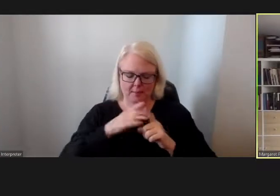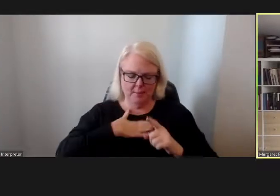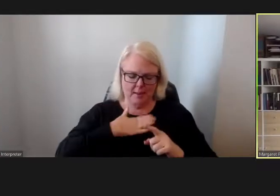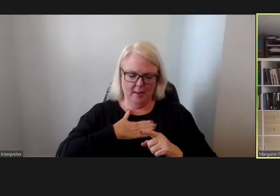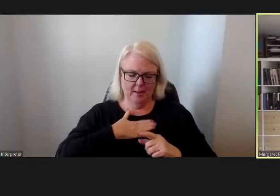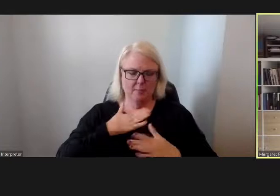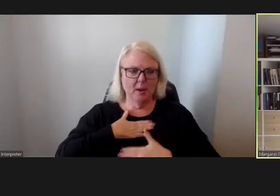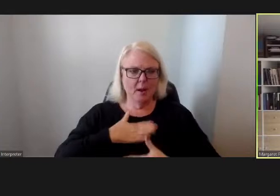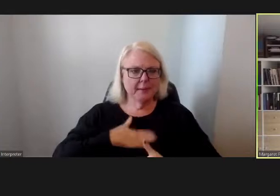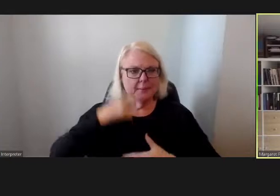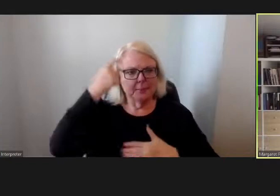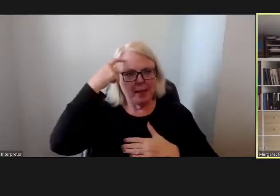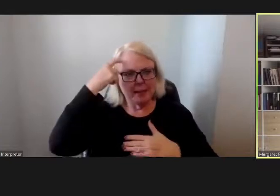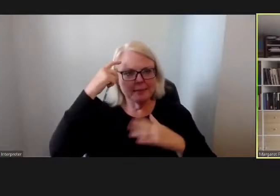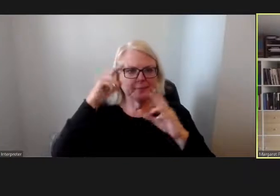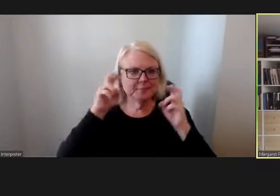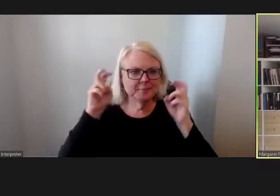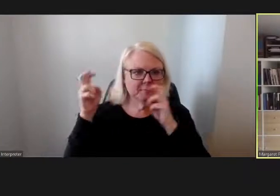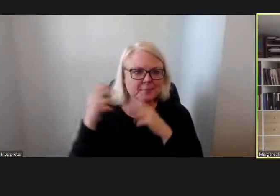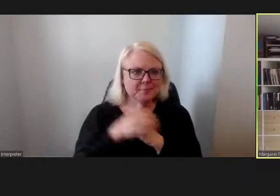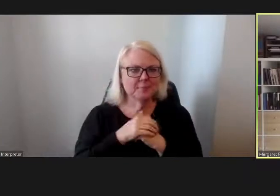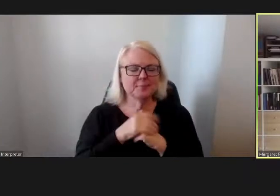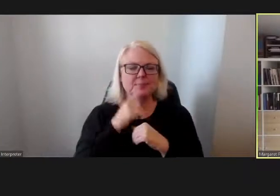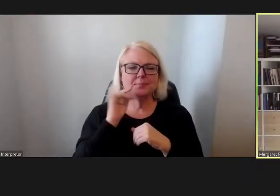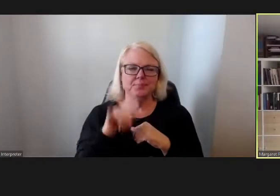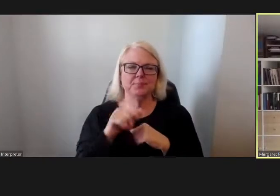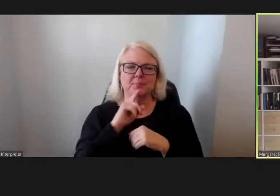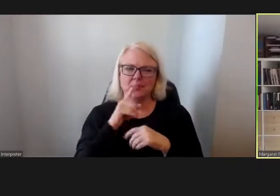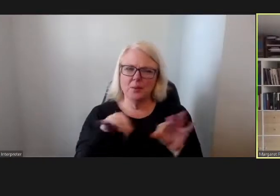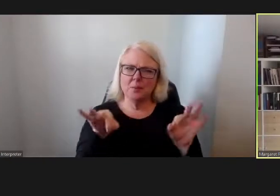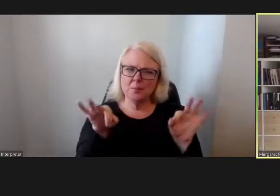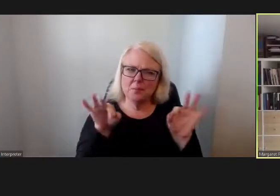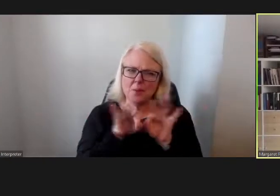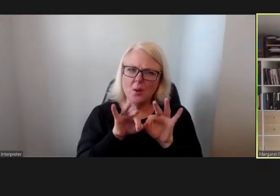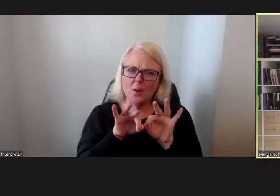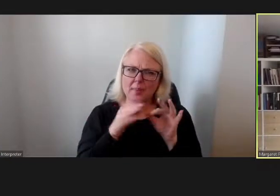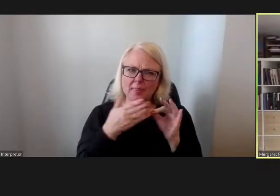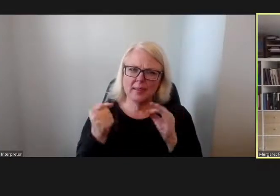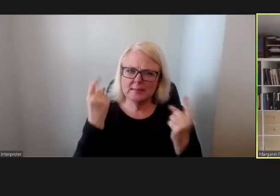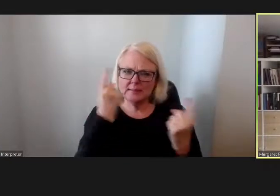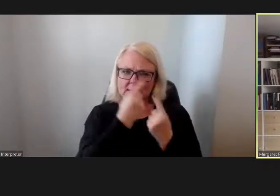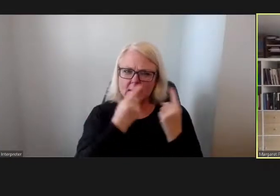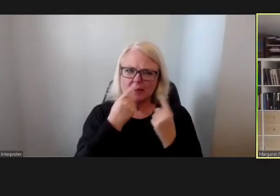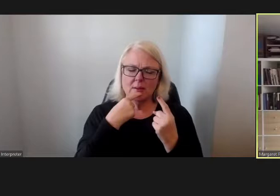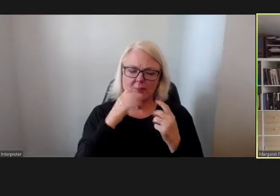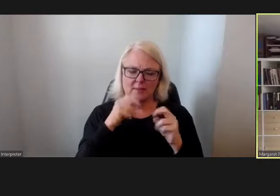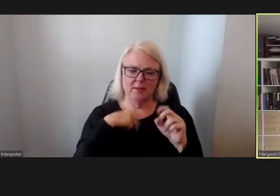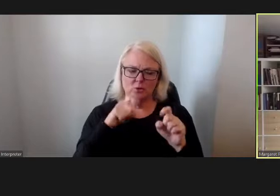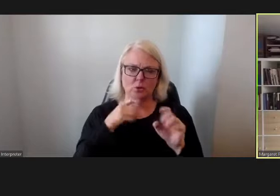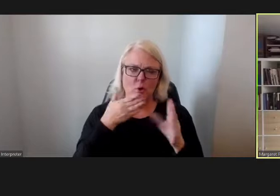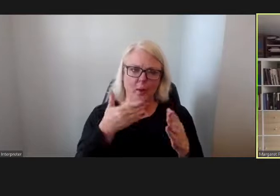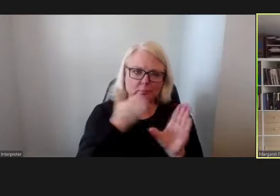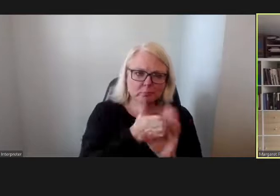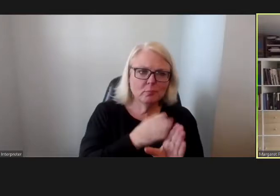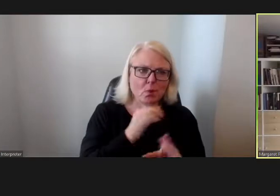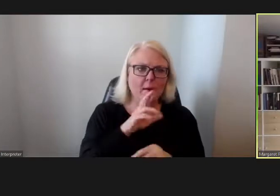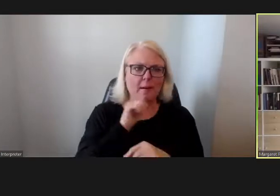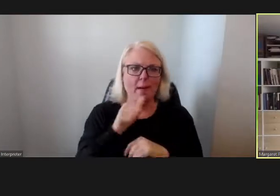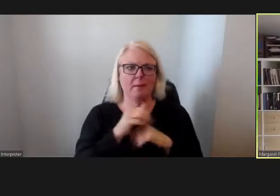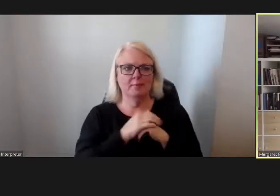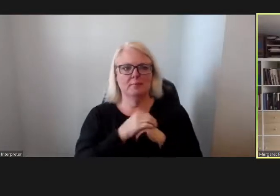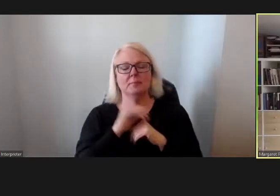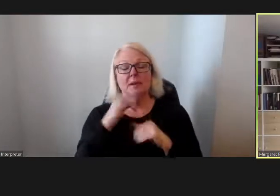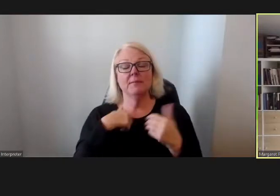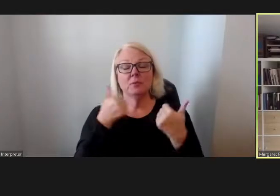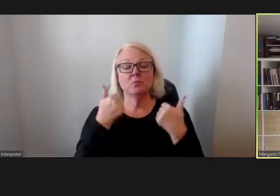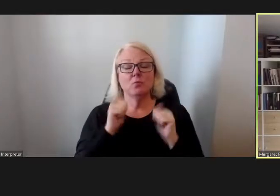mind. Those are really important considerations to me, whether to even get into it or not. If I were